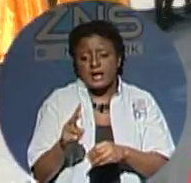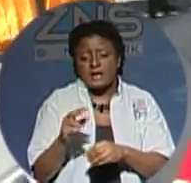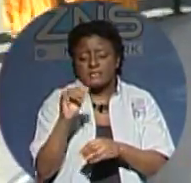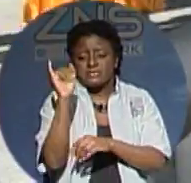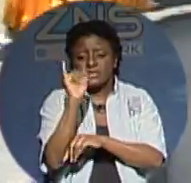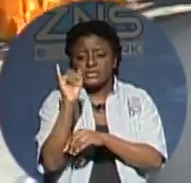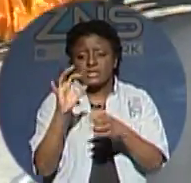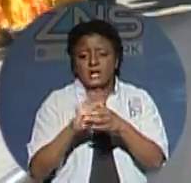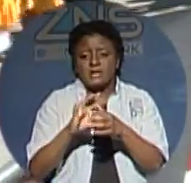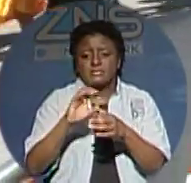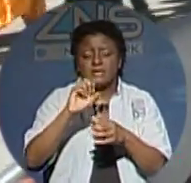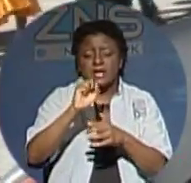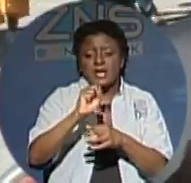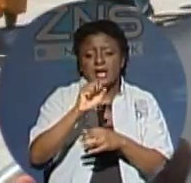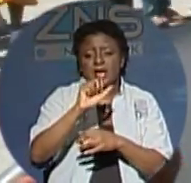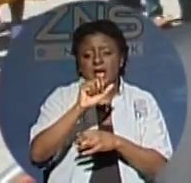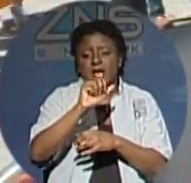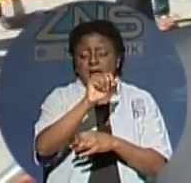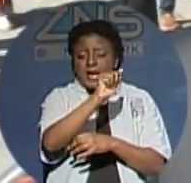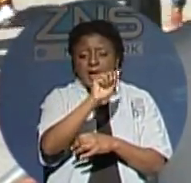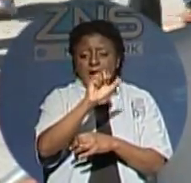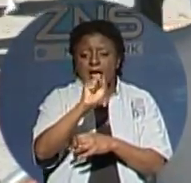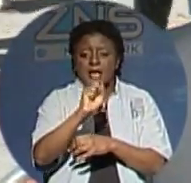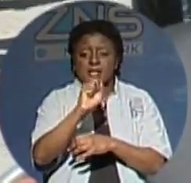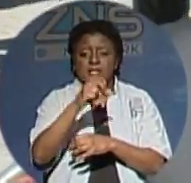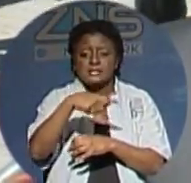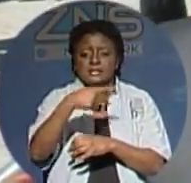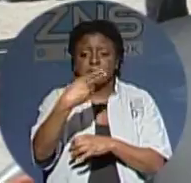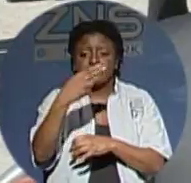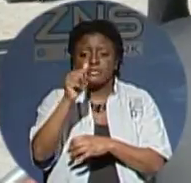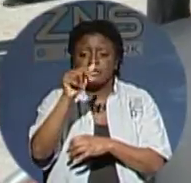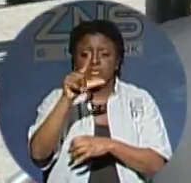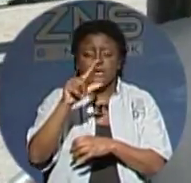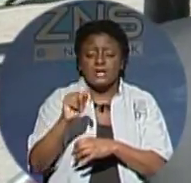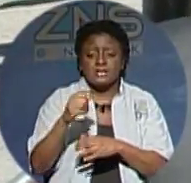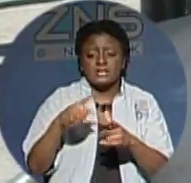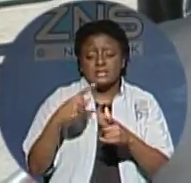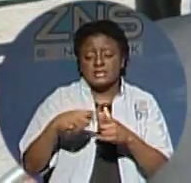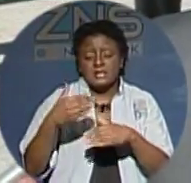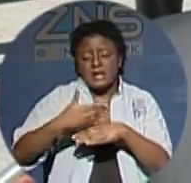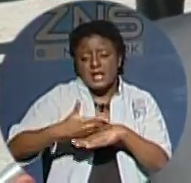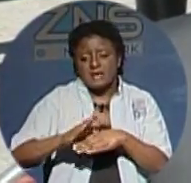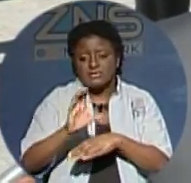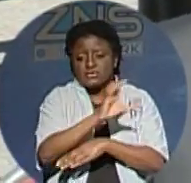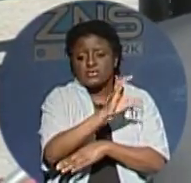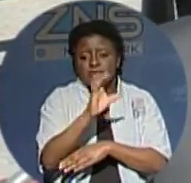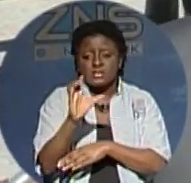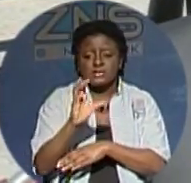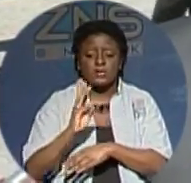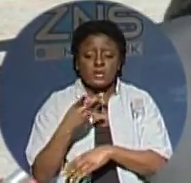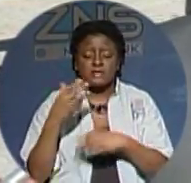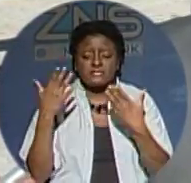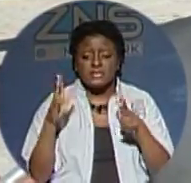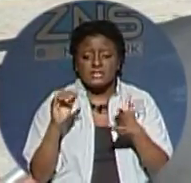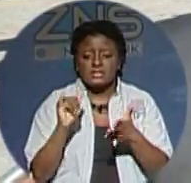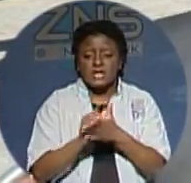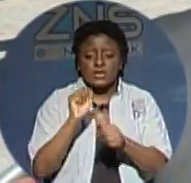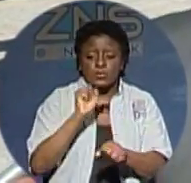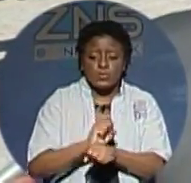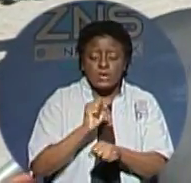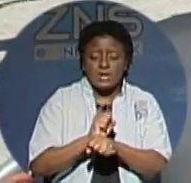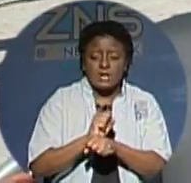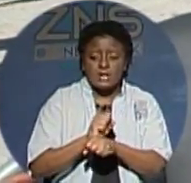asphalt as the first coat until after Christmas. We'll be finished all that work not later than the 3rd of November, so you have